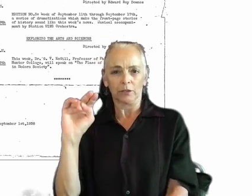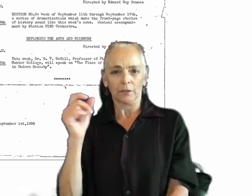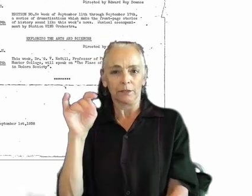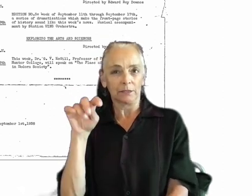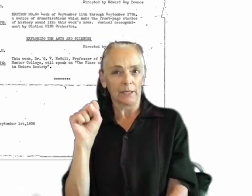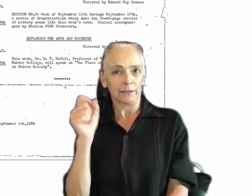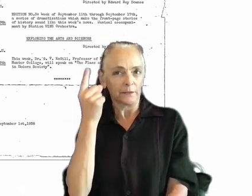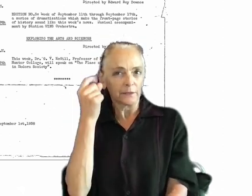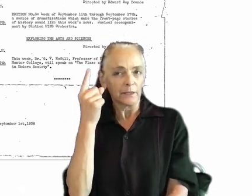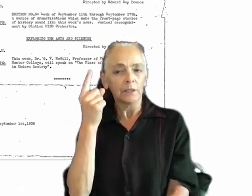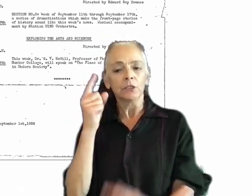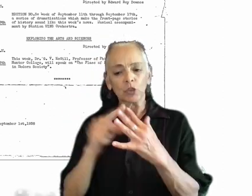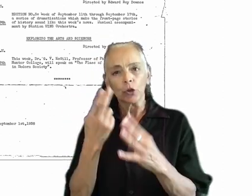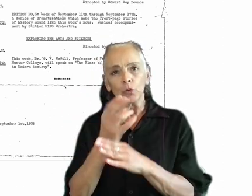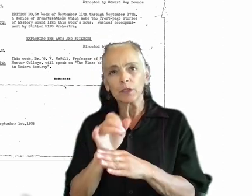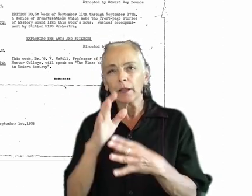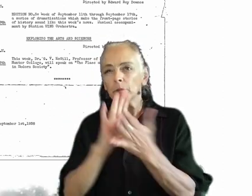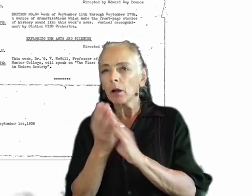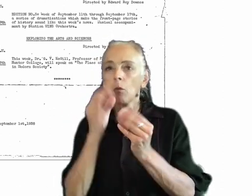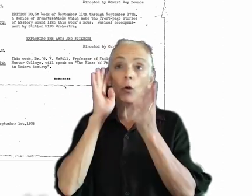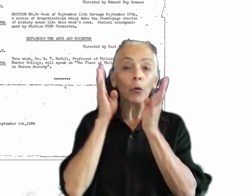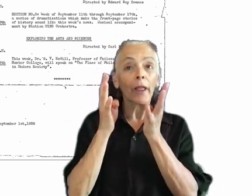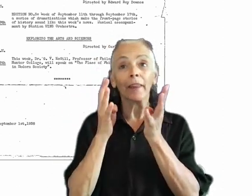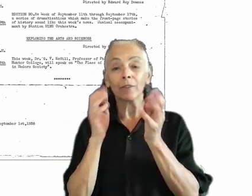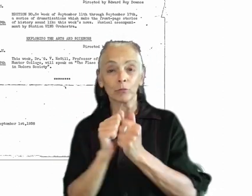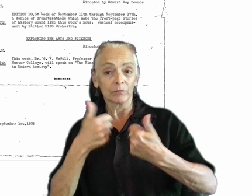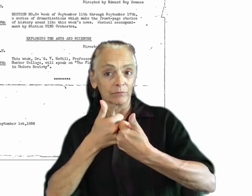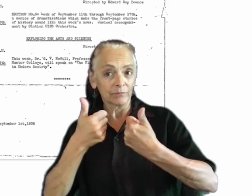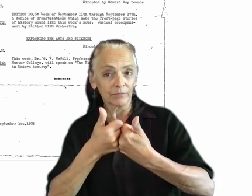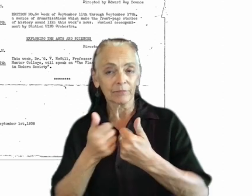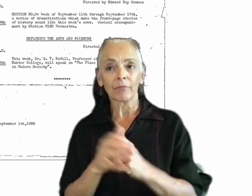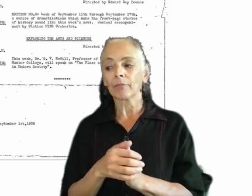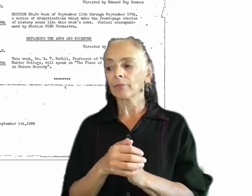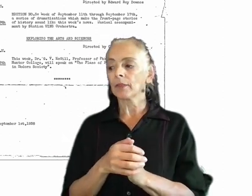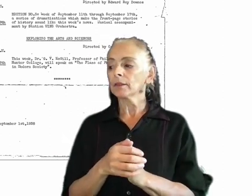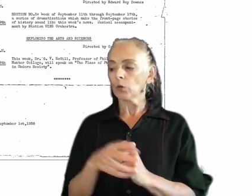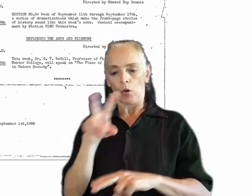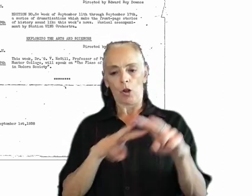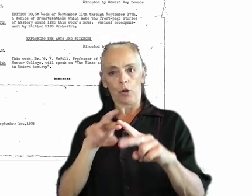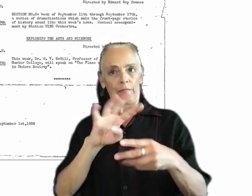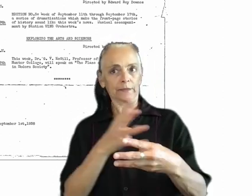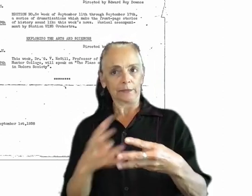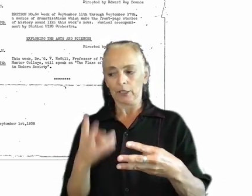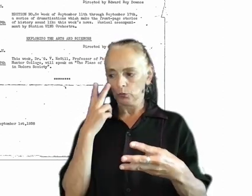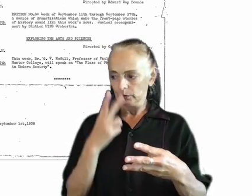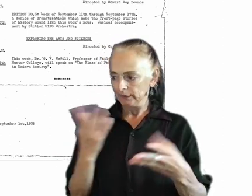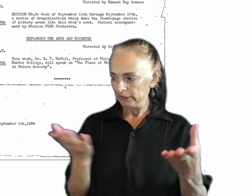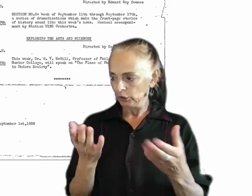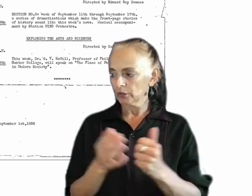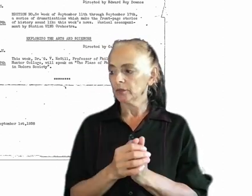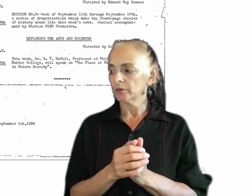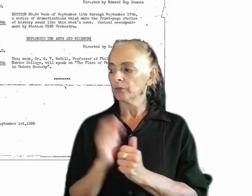start using them to be creative and innovative on the game so looking at the schedule we see here it seems